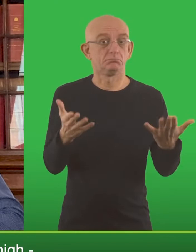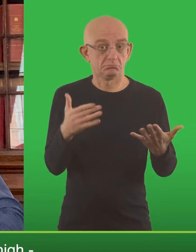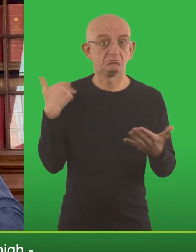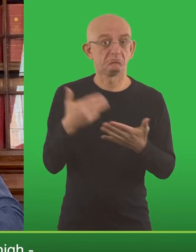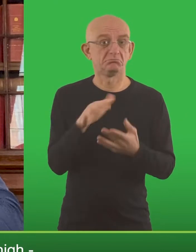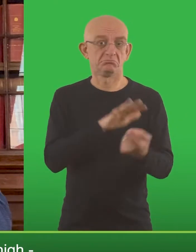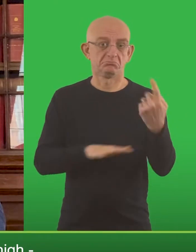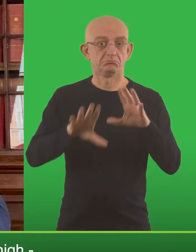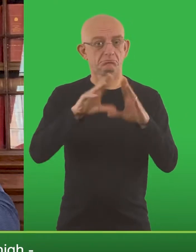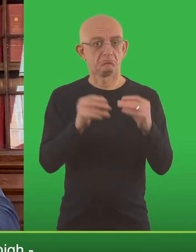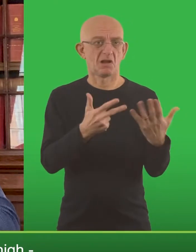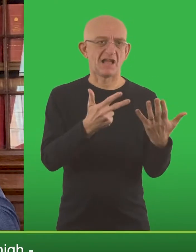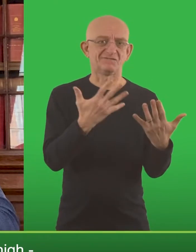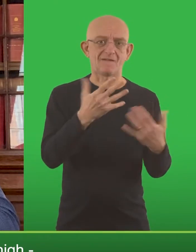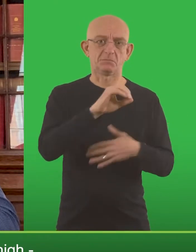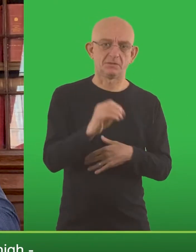really high, well over